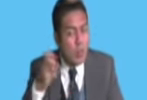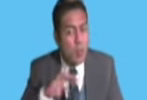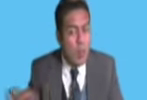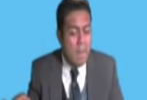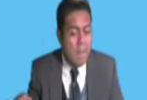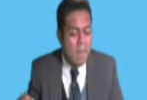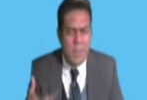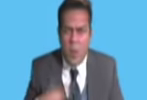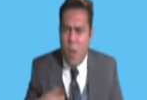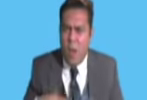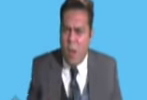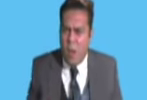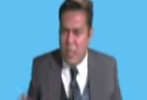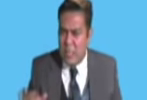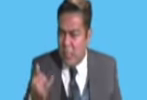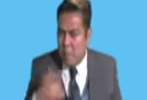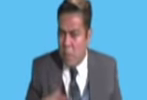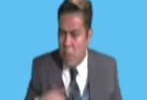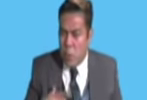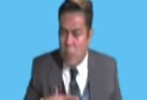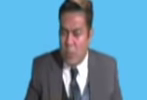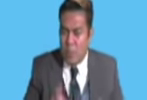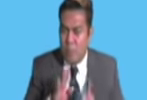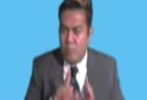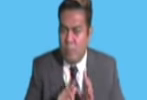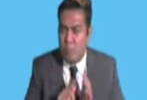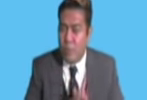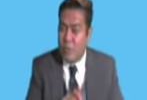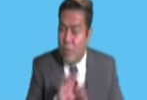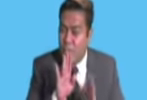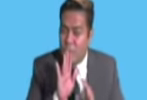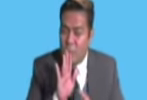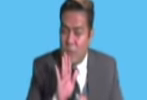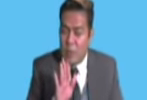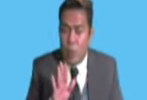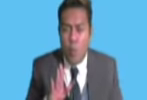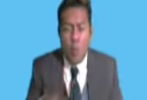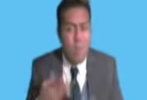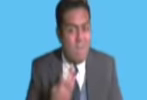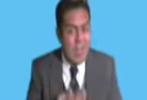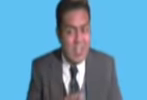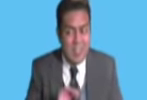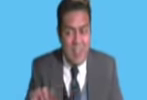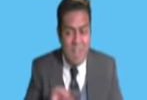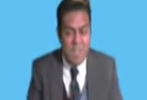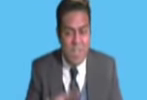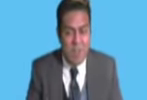why? Is it because of the pressure from companies involved who fund Fiji First?